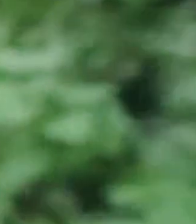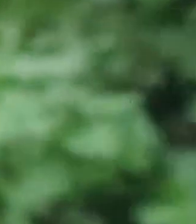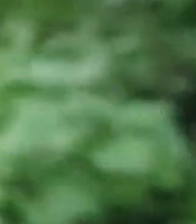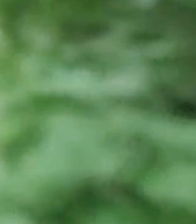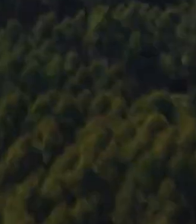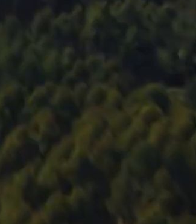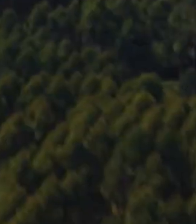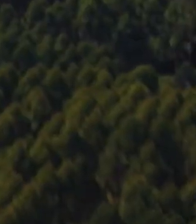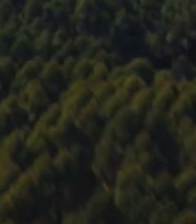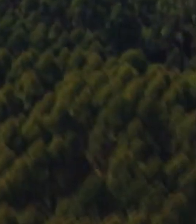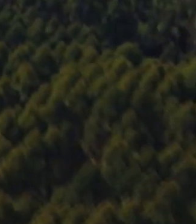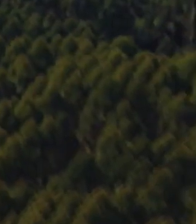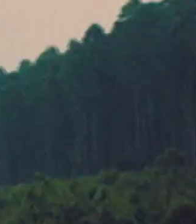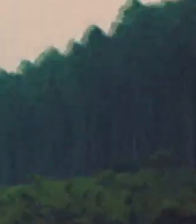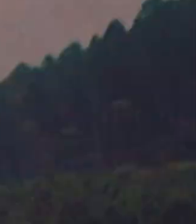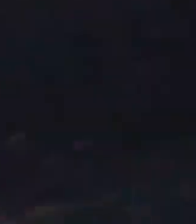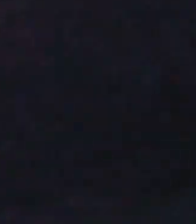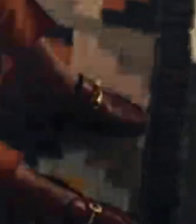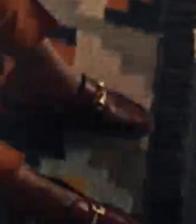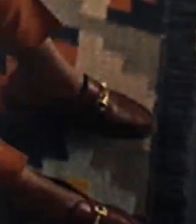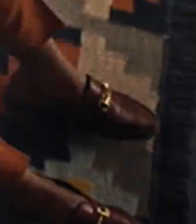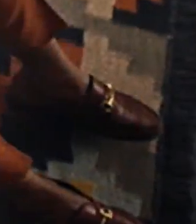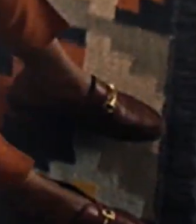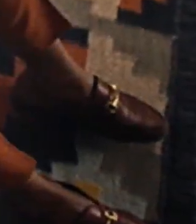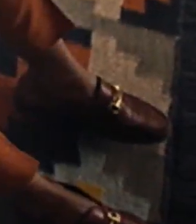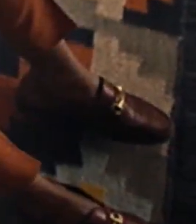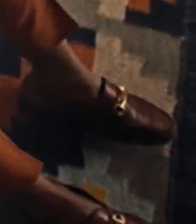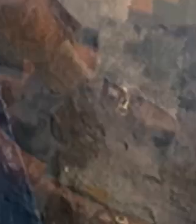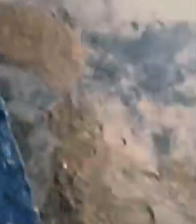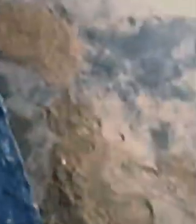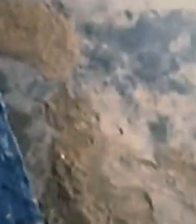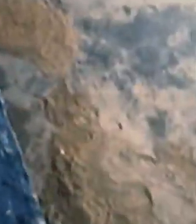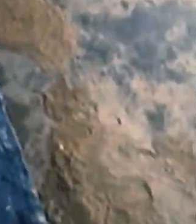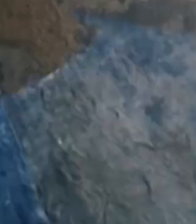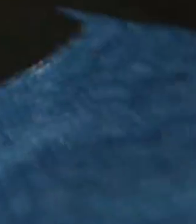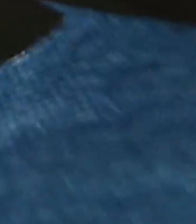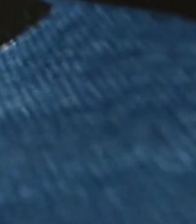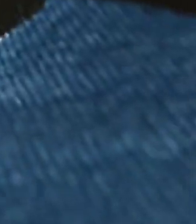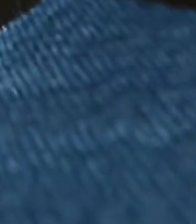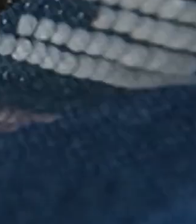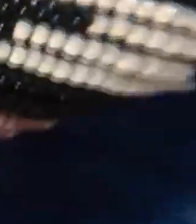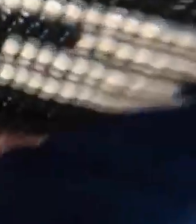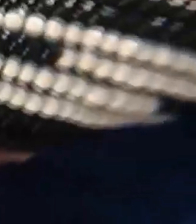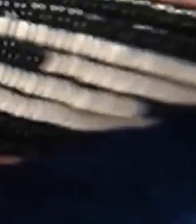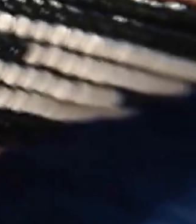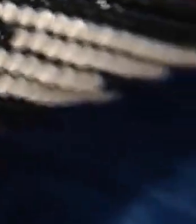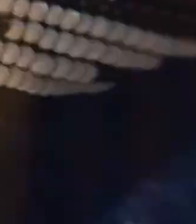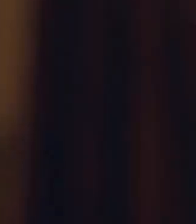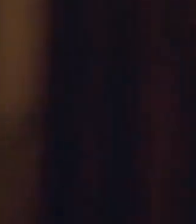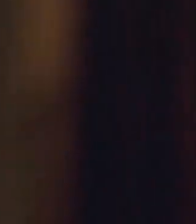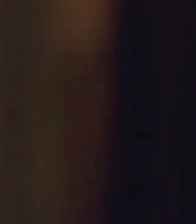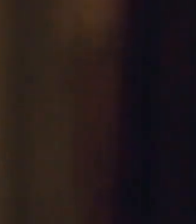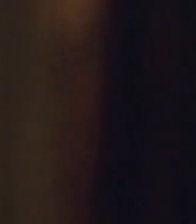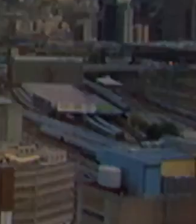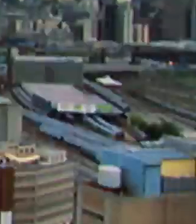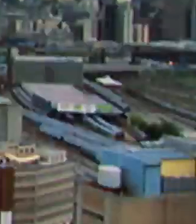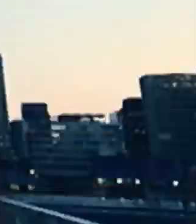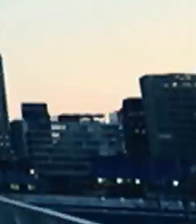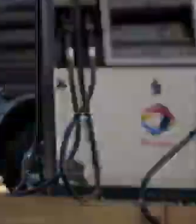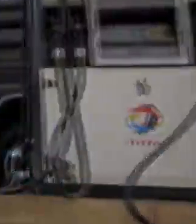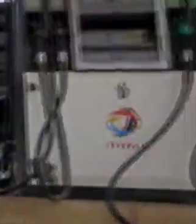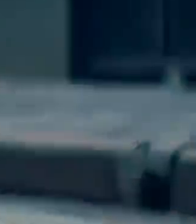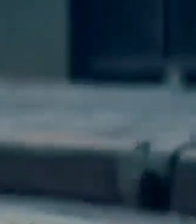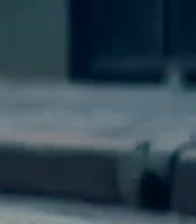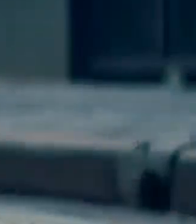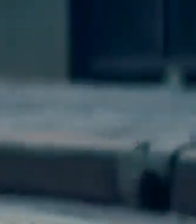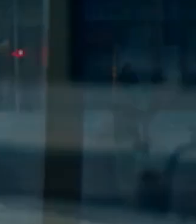you ask? See, I'm the young blood dressed in ambition. Cloaked in unrelenting passion. Me? I'm clean like that. I am the